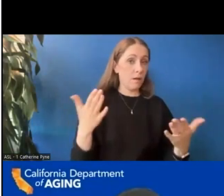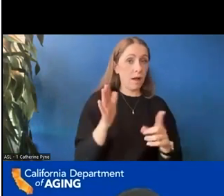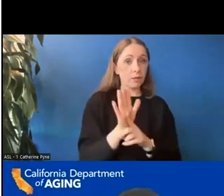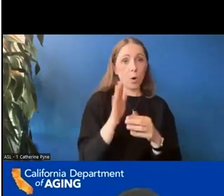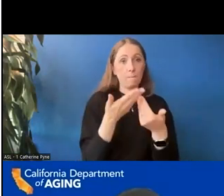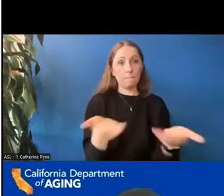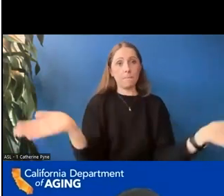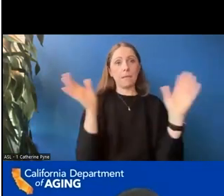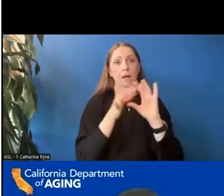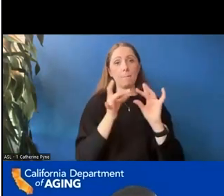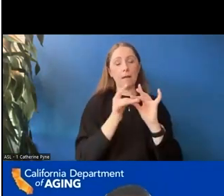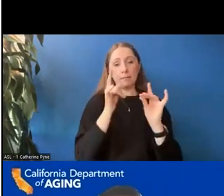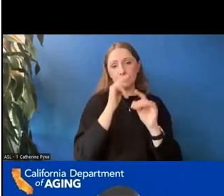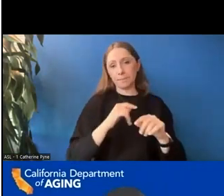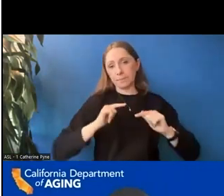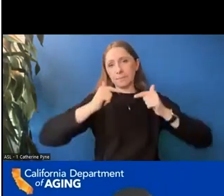comment.